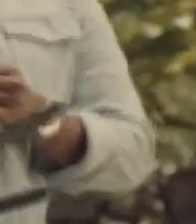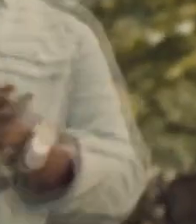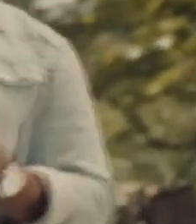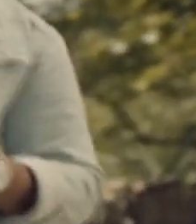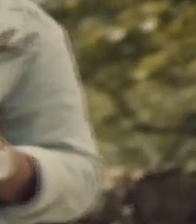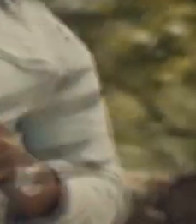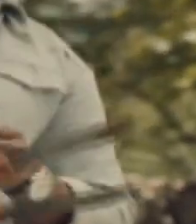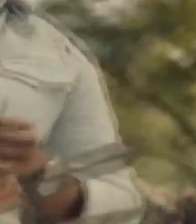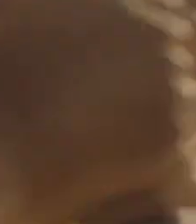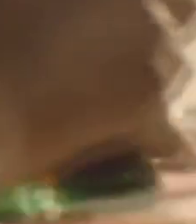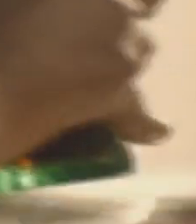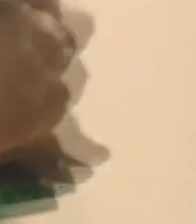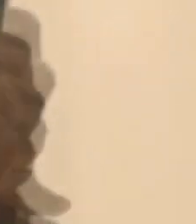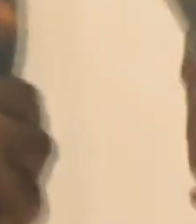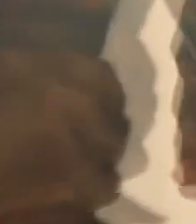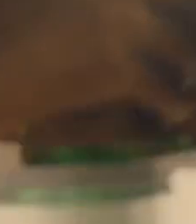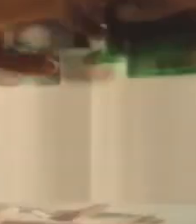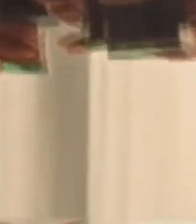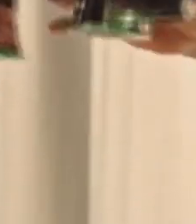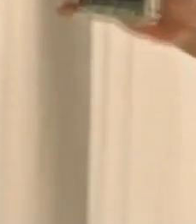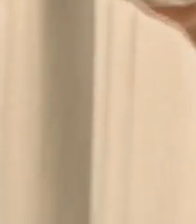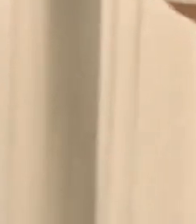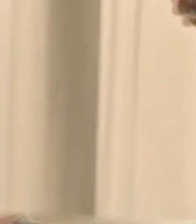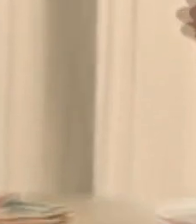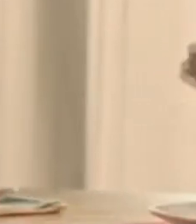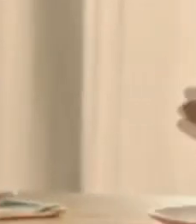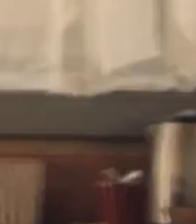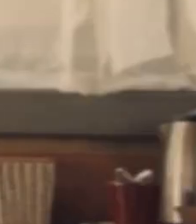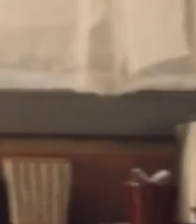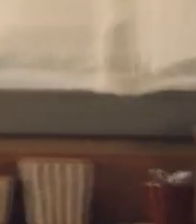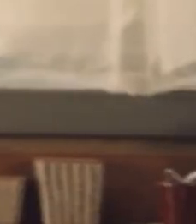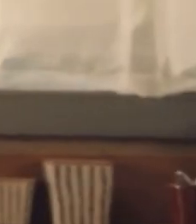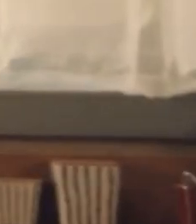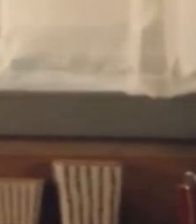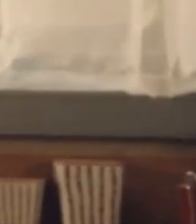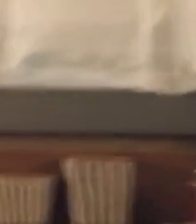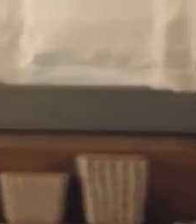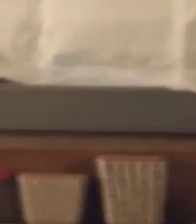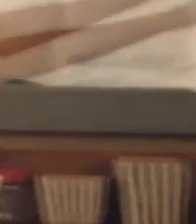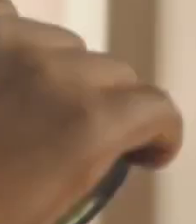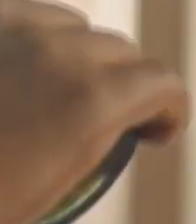granted and always remember to taste the simple joys.